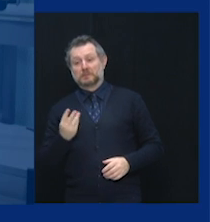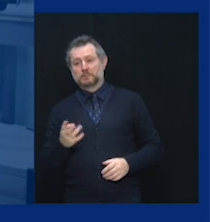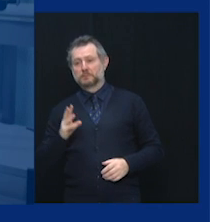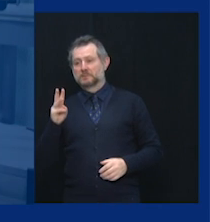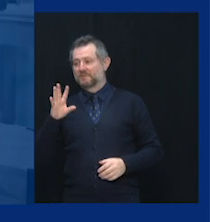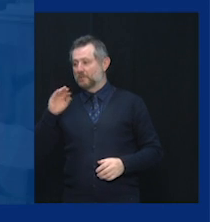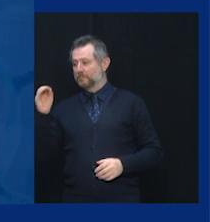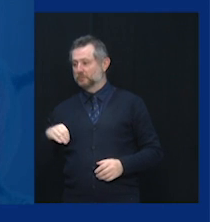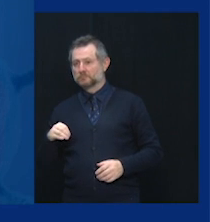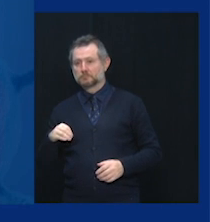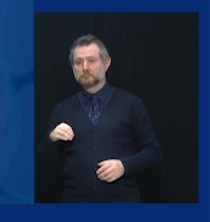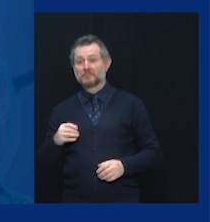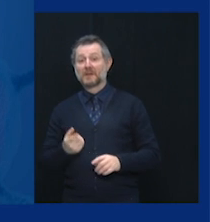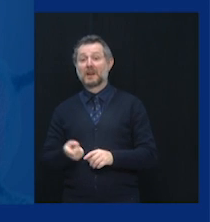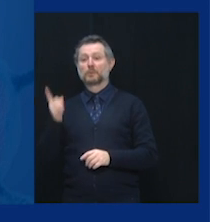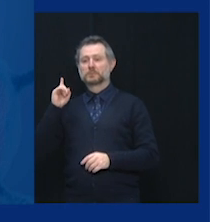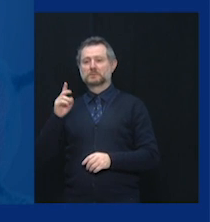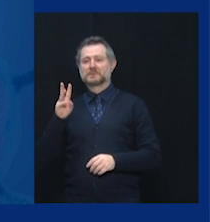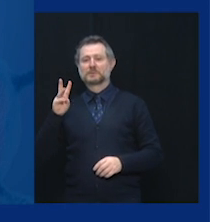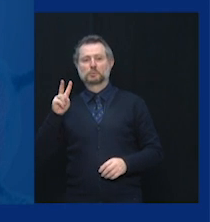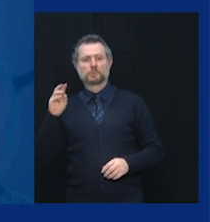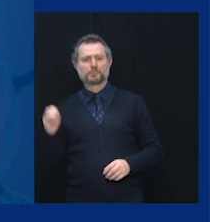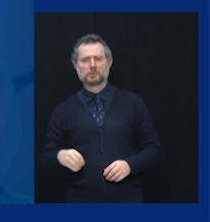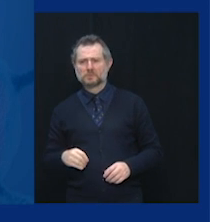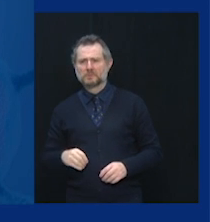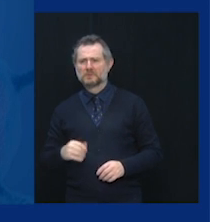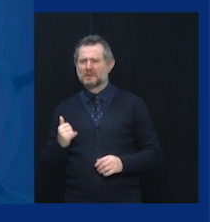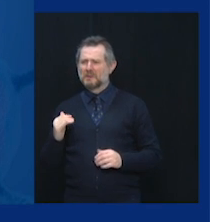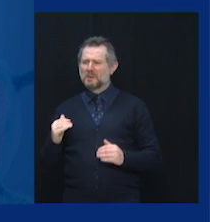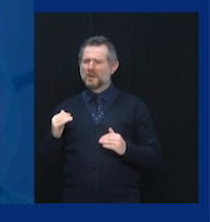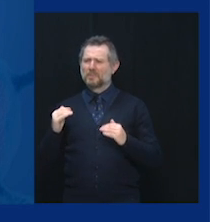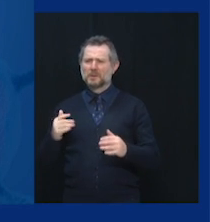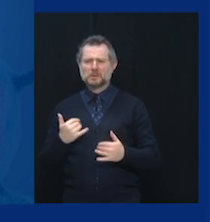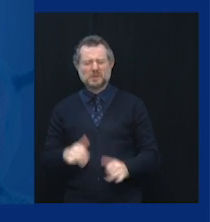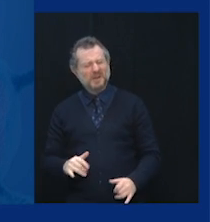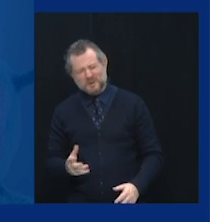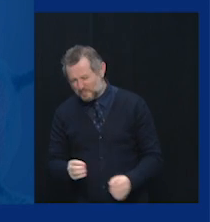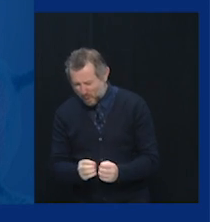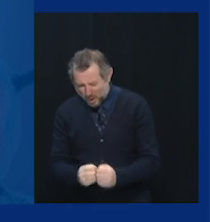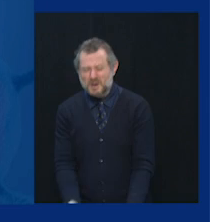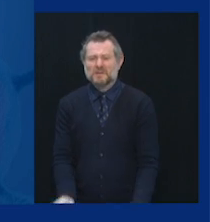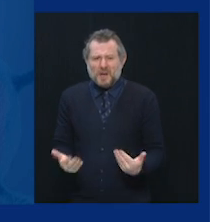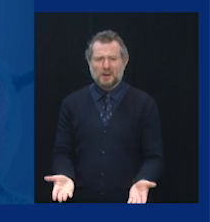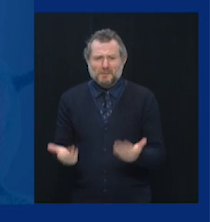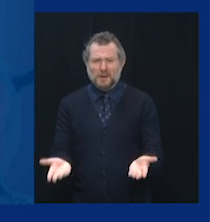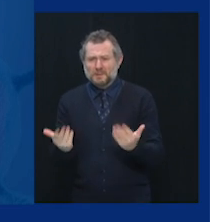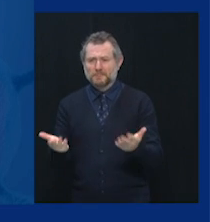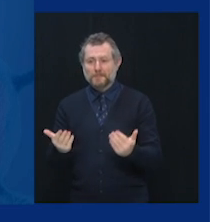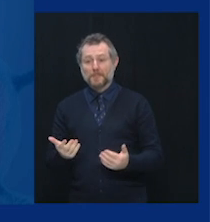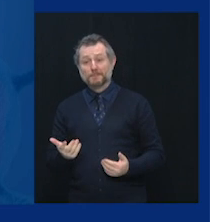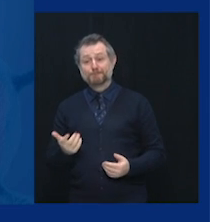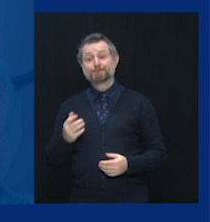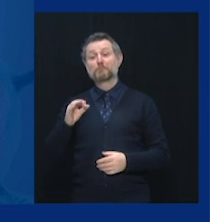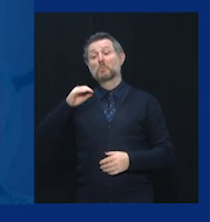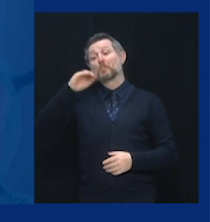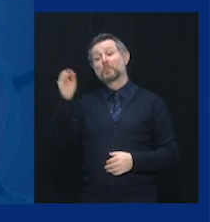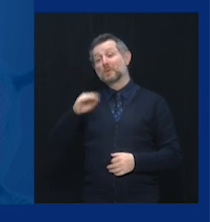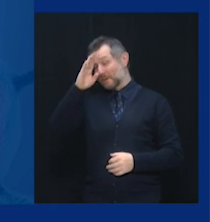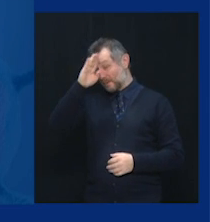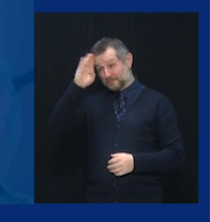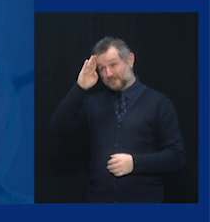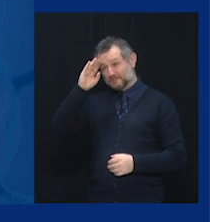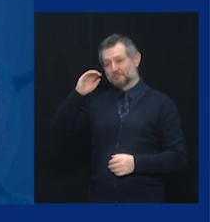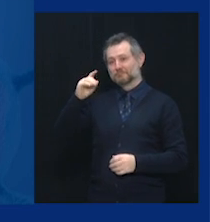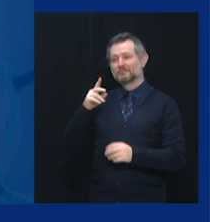do more, and we have to do faster. This is the percentage of hospital workers across the